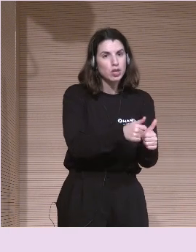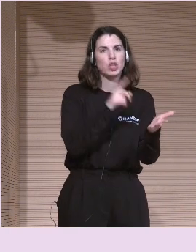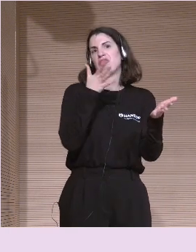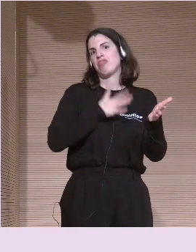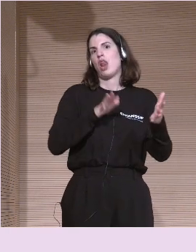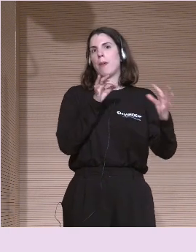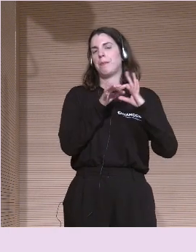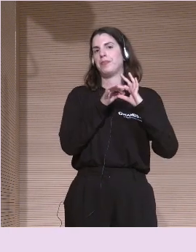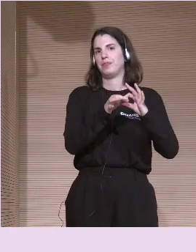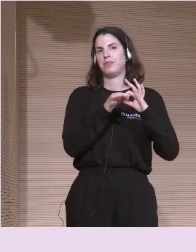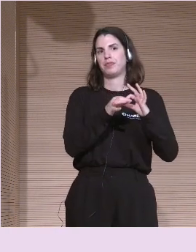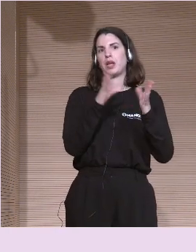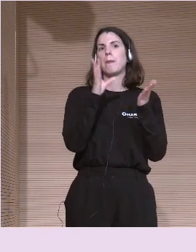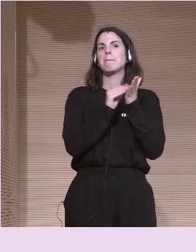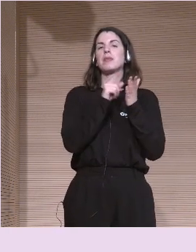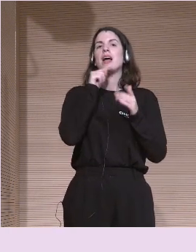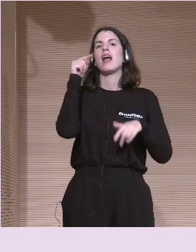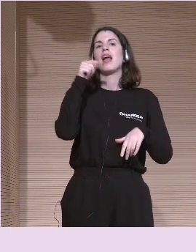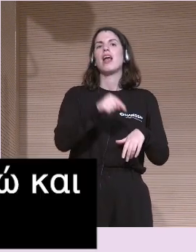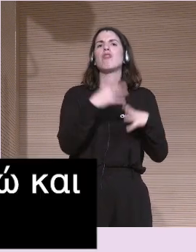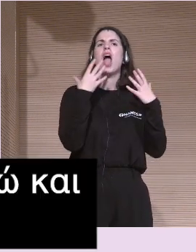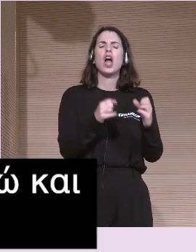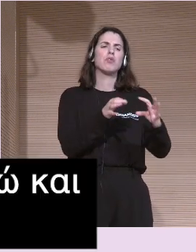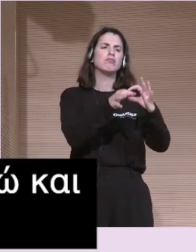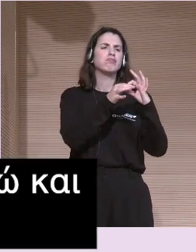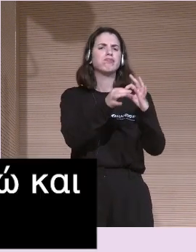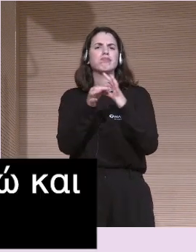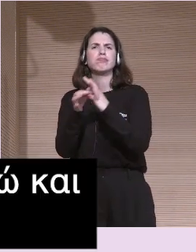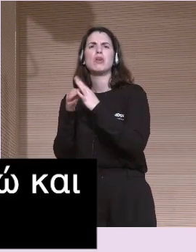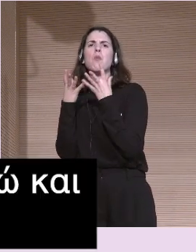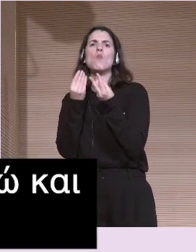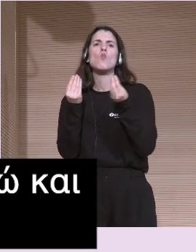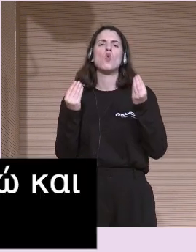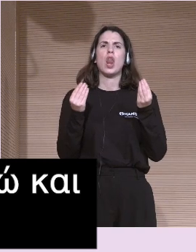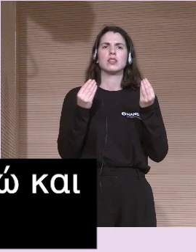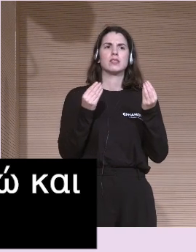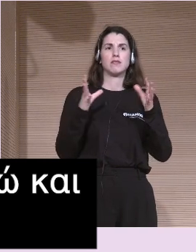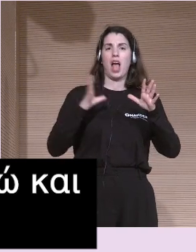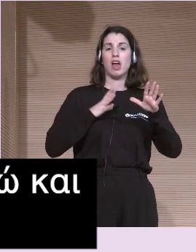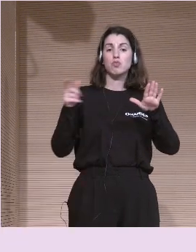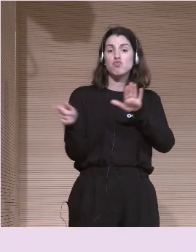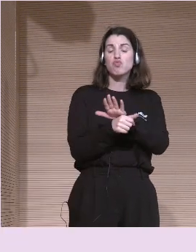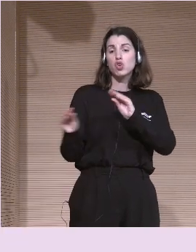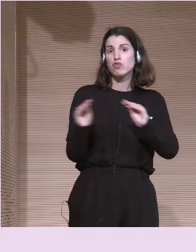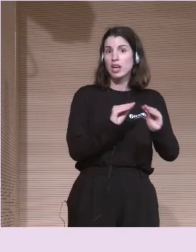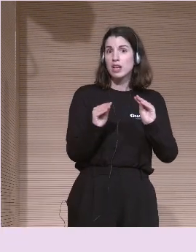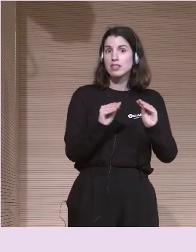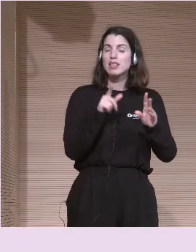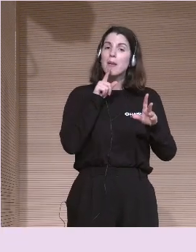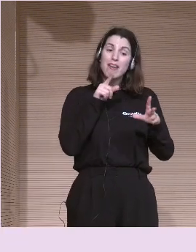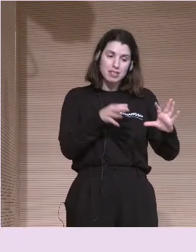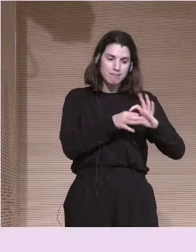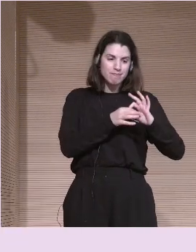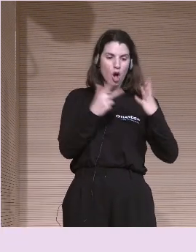hundreds of these, but I suppose this is just one example I wanted to talk about with a refugee who we've worked with now for 8 years. And we did an